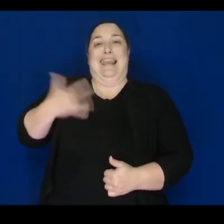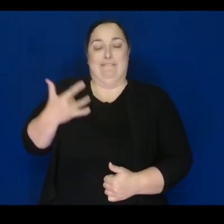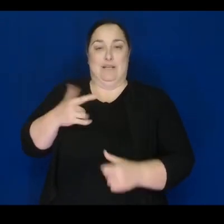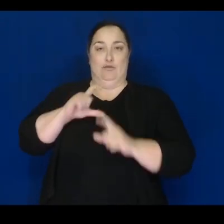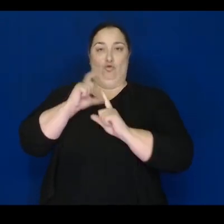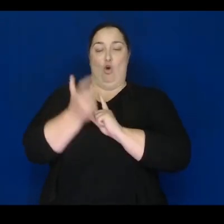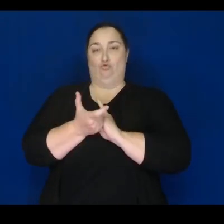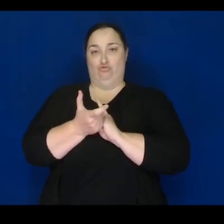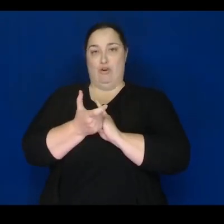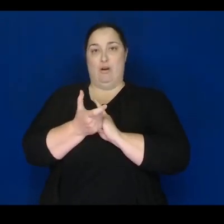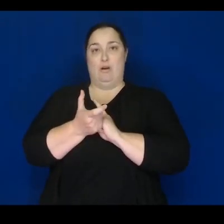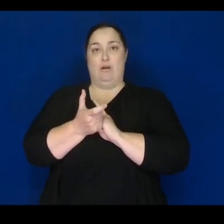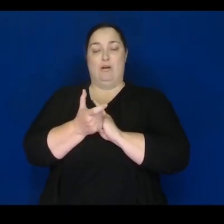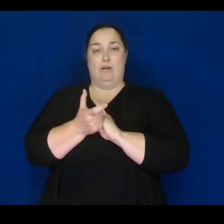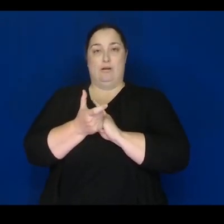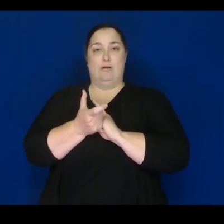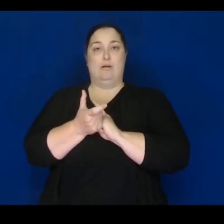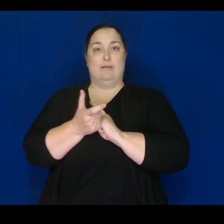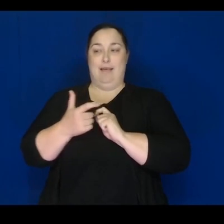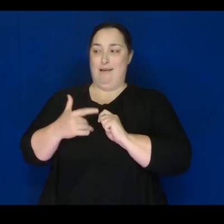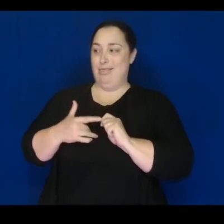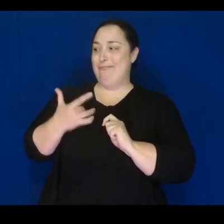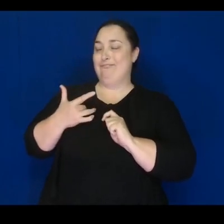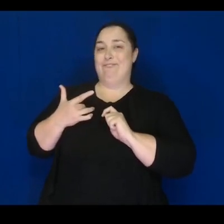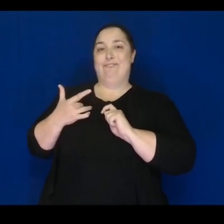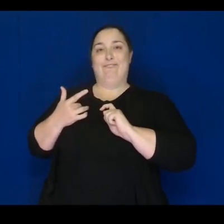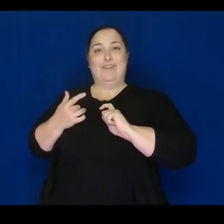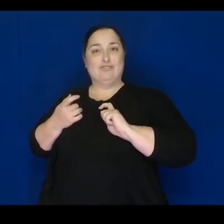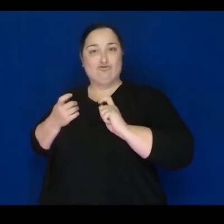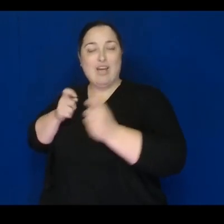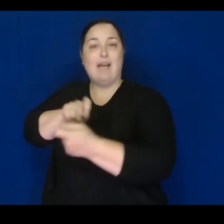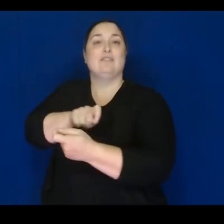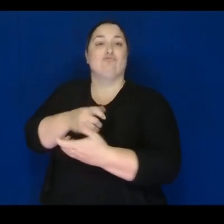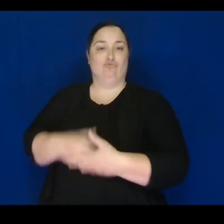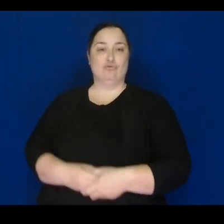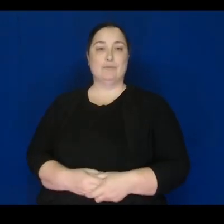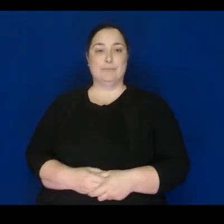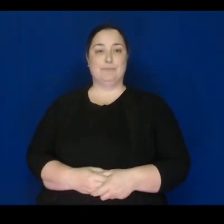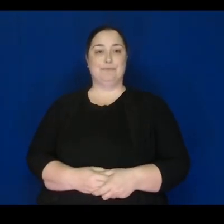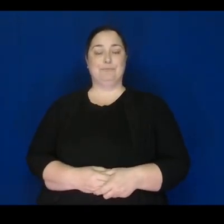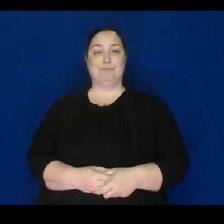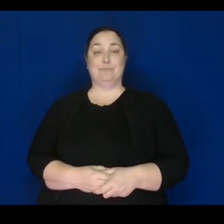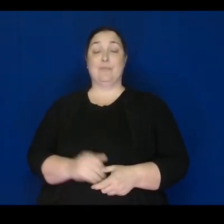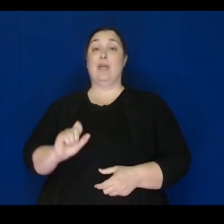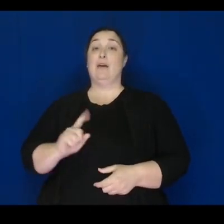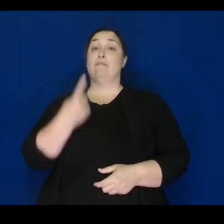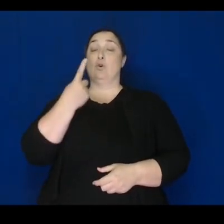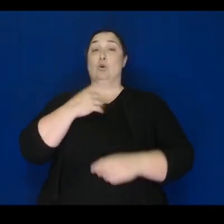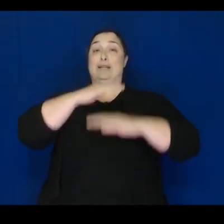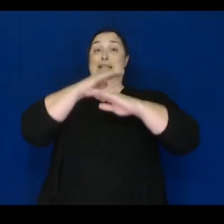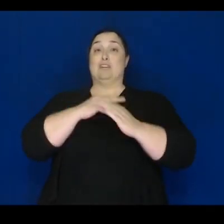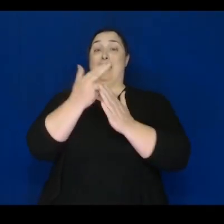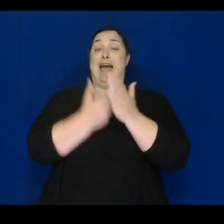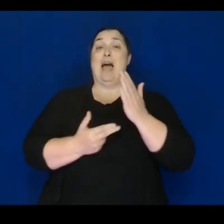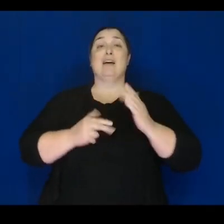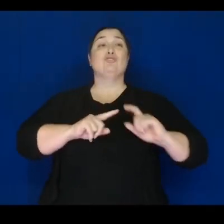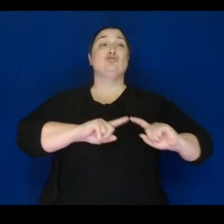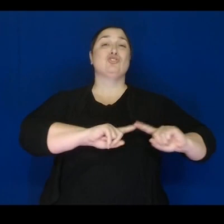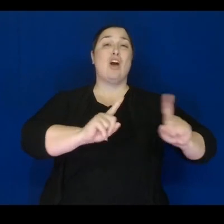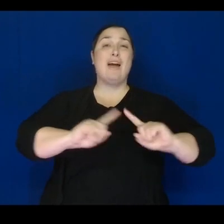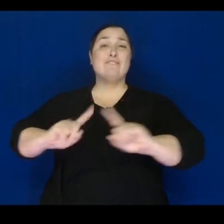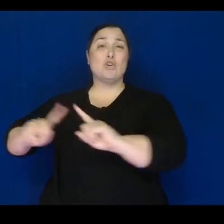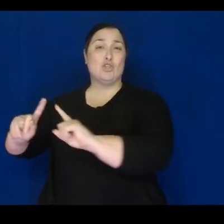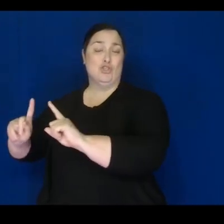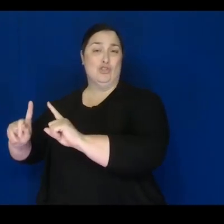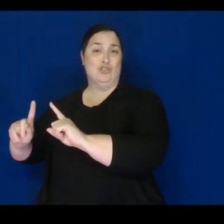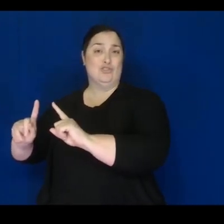dynamic and always changing. And also really elevating First Nations arts diversity. So we know we have art, you